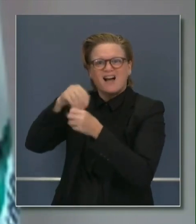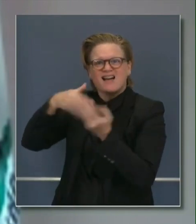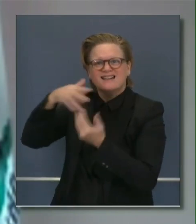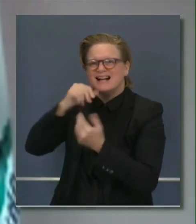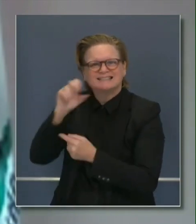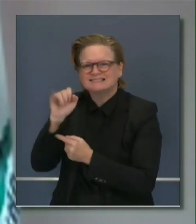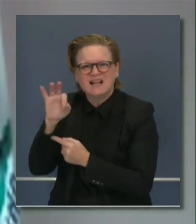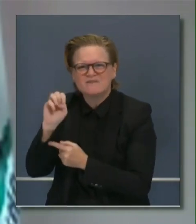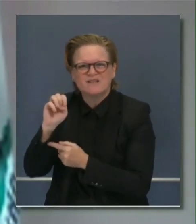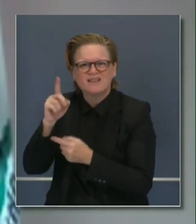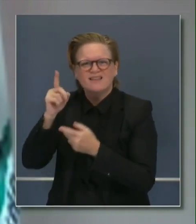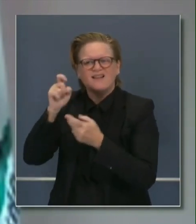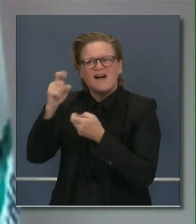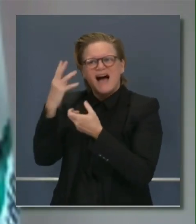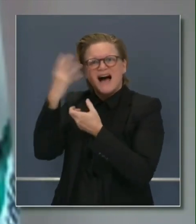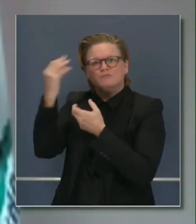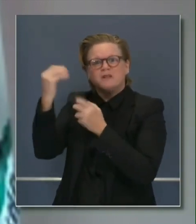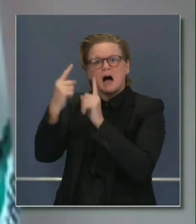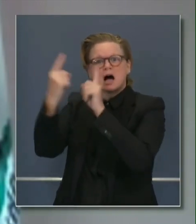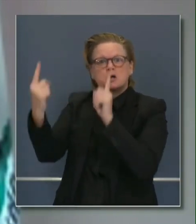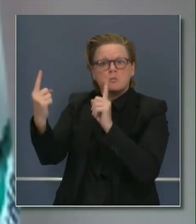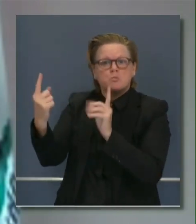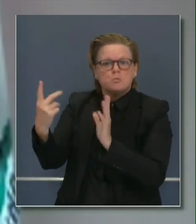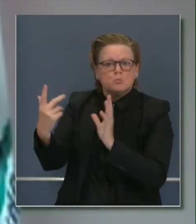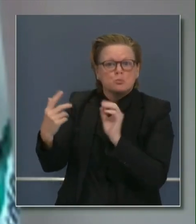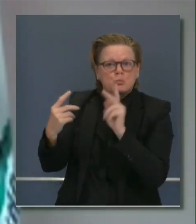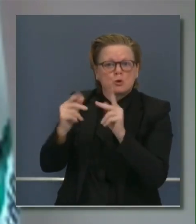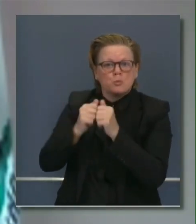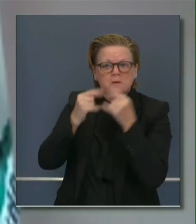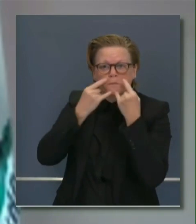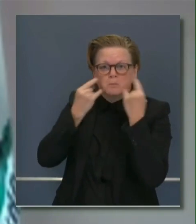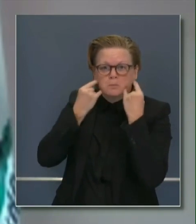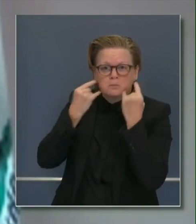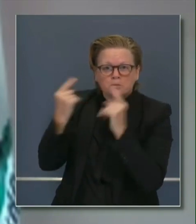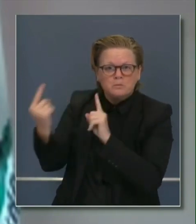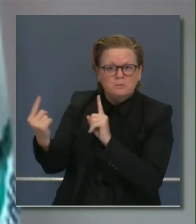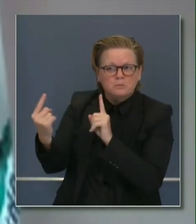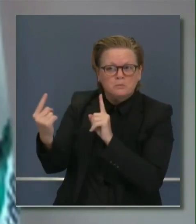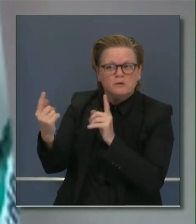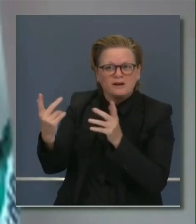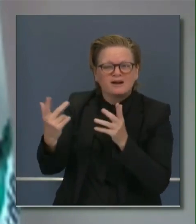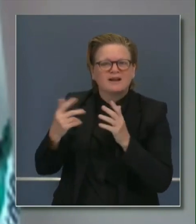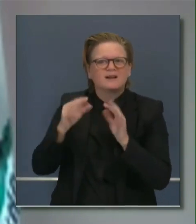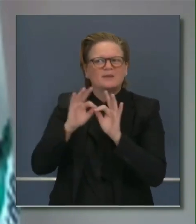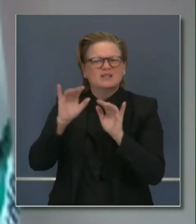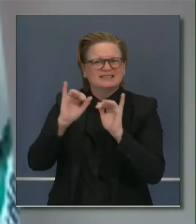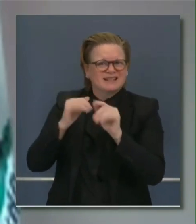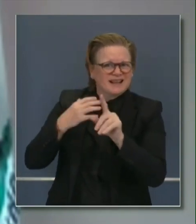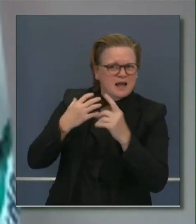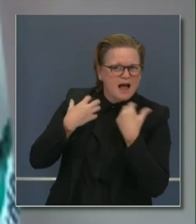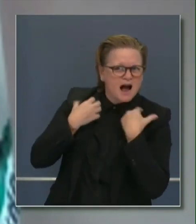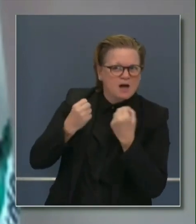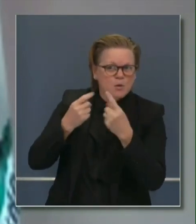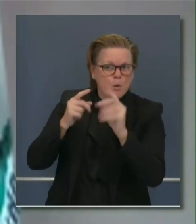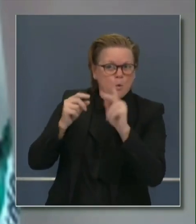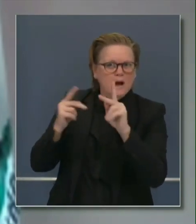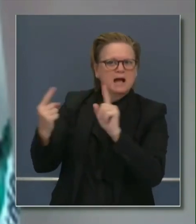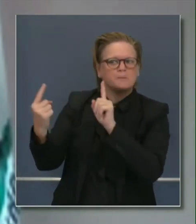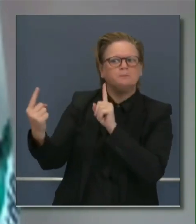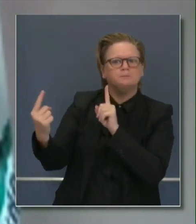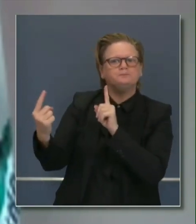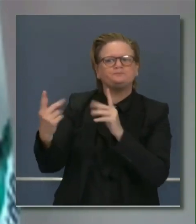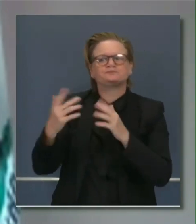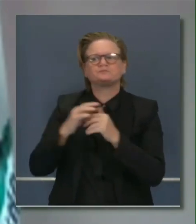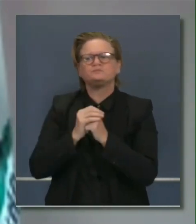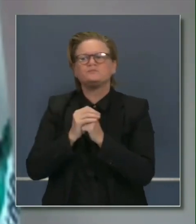time outdoors. We think that that's a great way to stay healthy, have an emotional relief valve, if you will, and